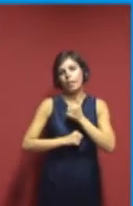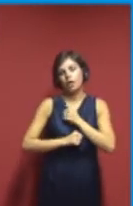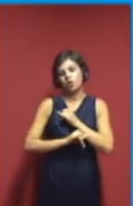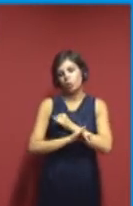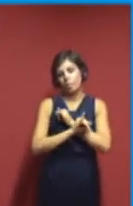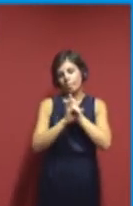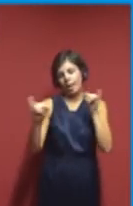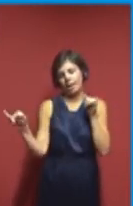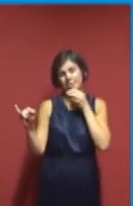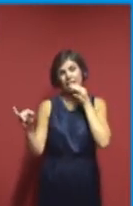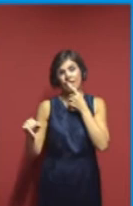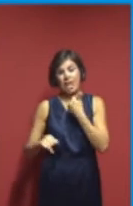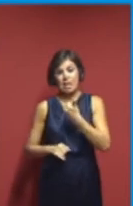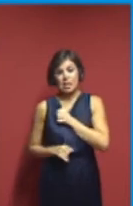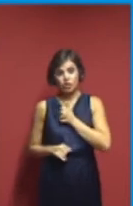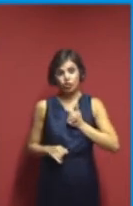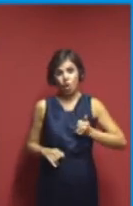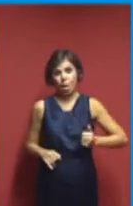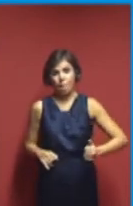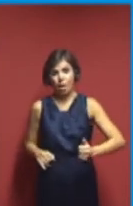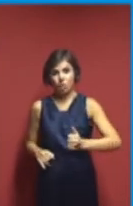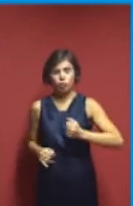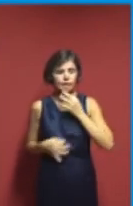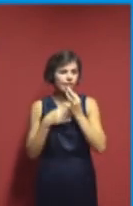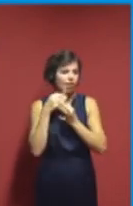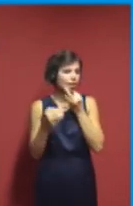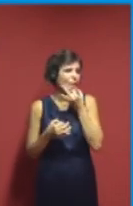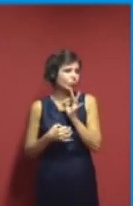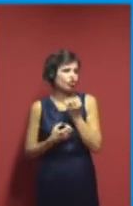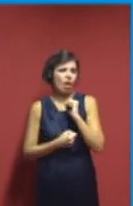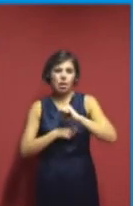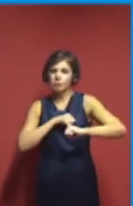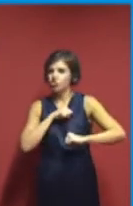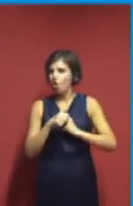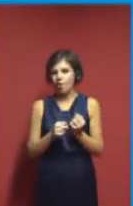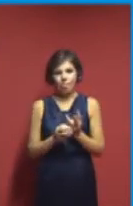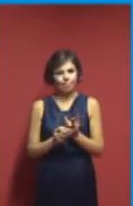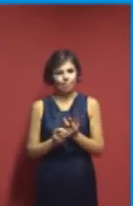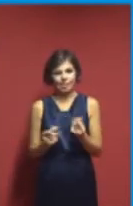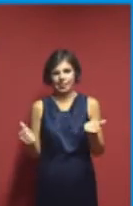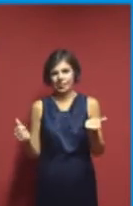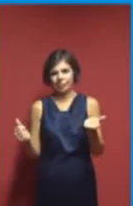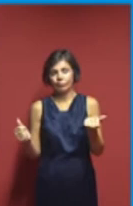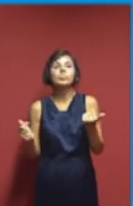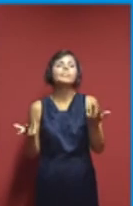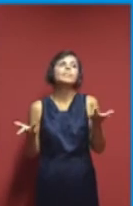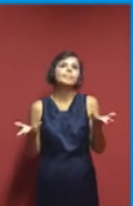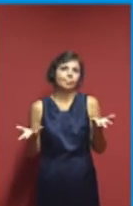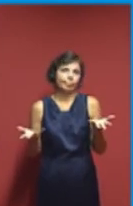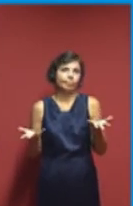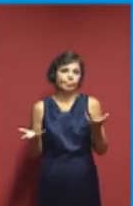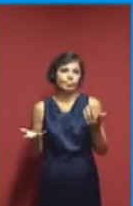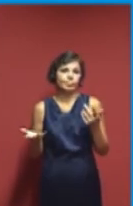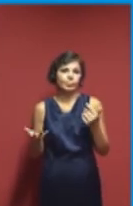of the capacity to act. And this is my call for all makers and fabbers, to get out of their